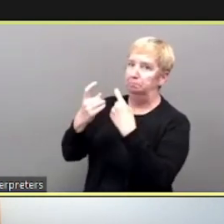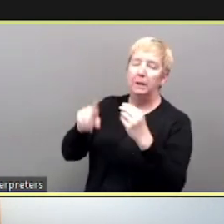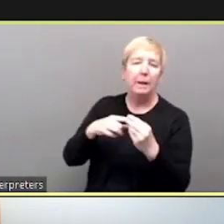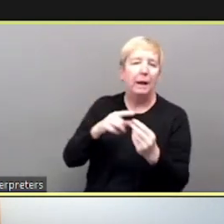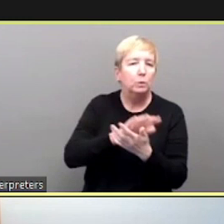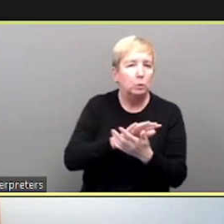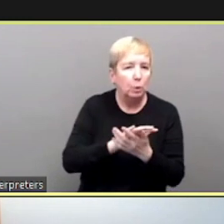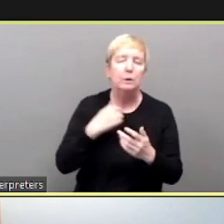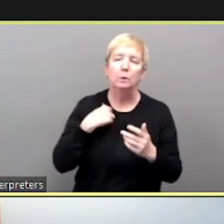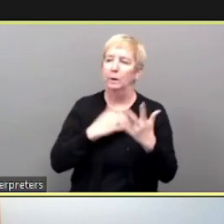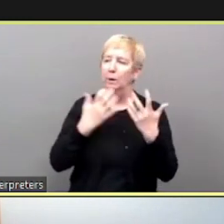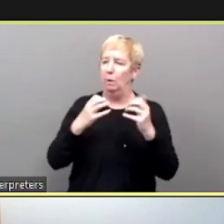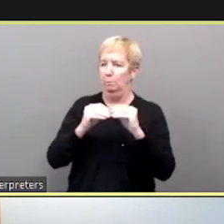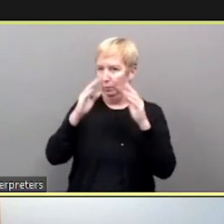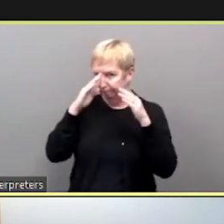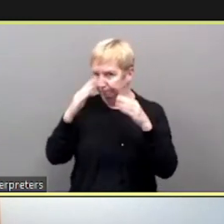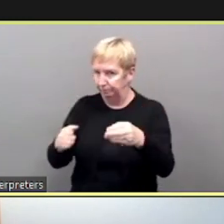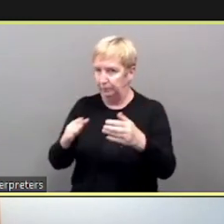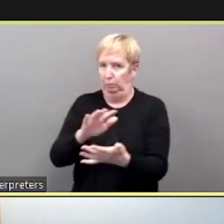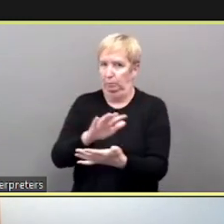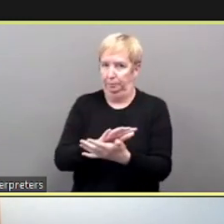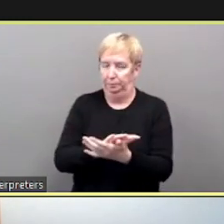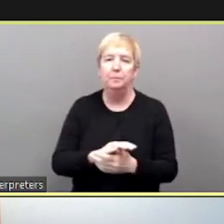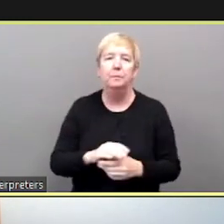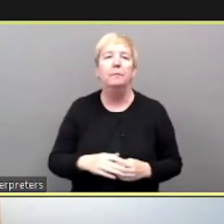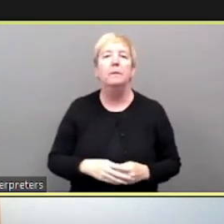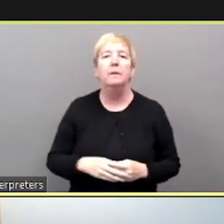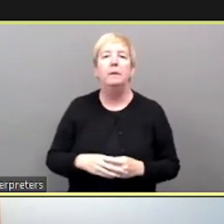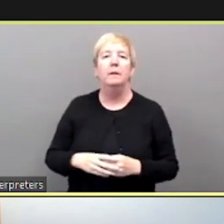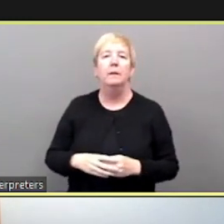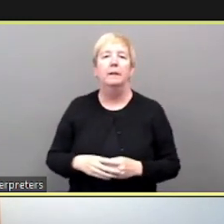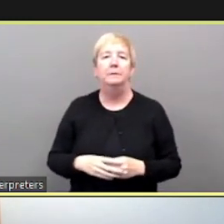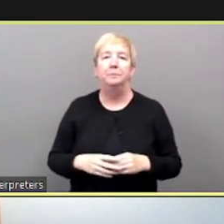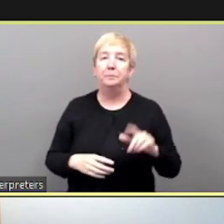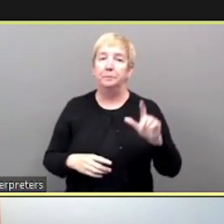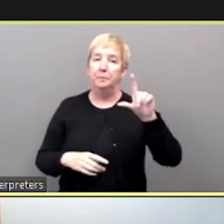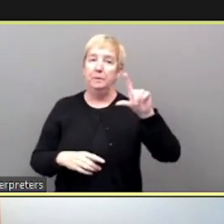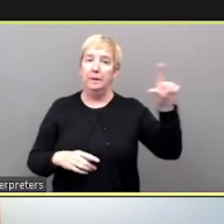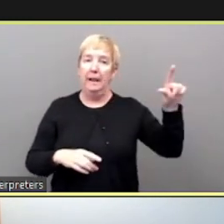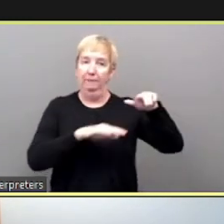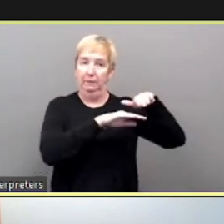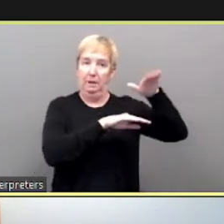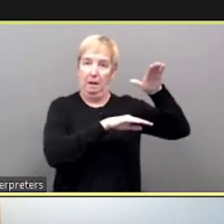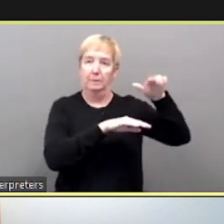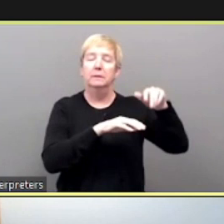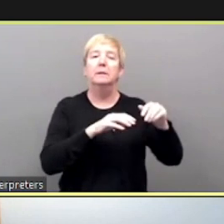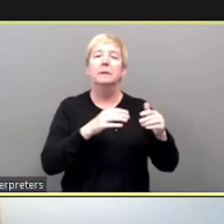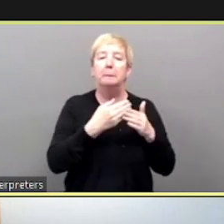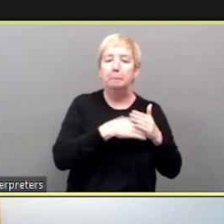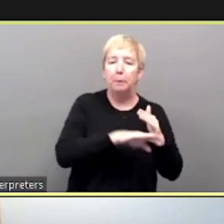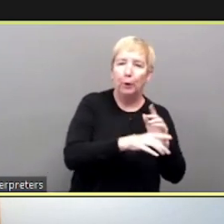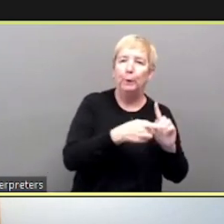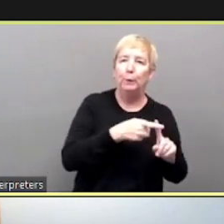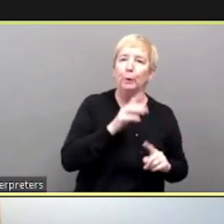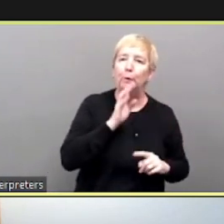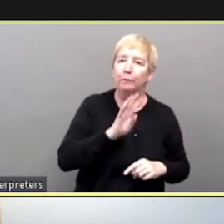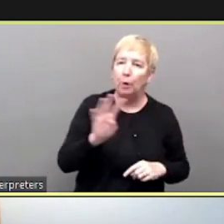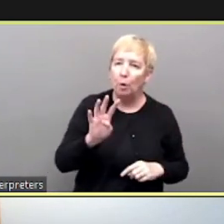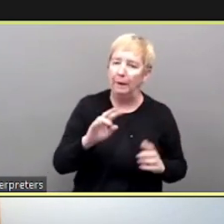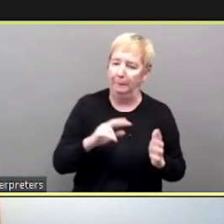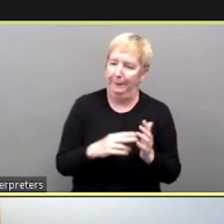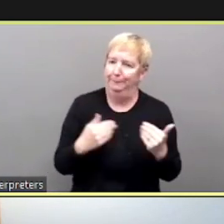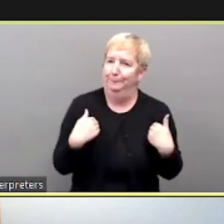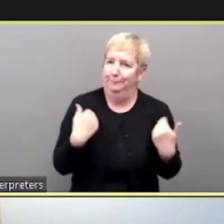to include this again. The table on the top on the left is 0 to 4-year-olds. So these are pediatric case counts